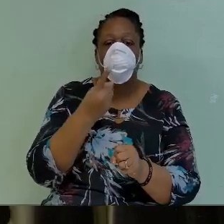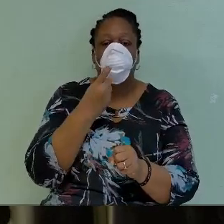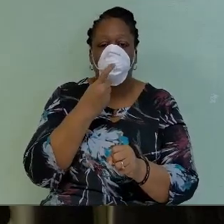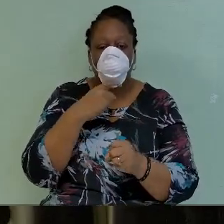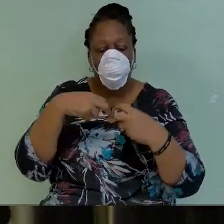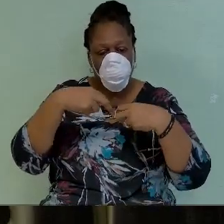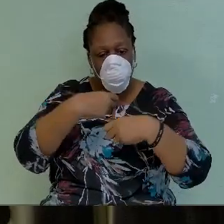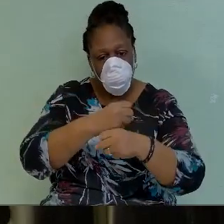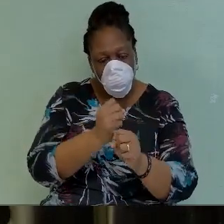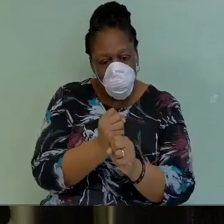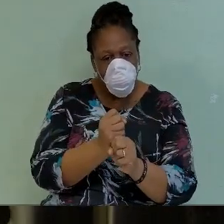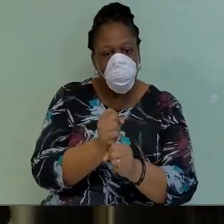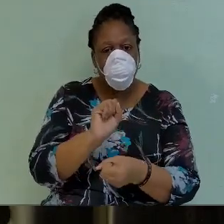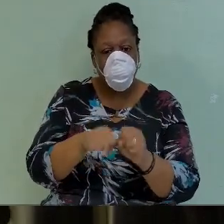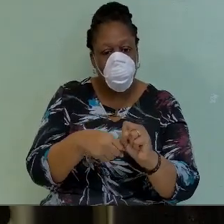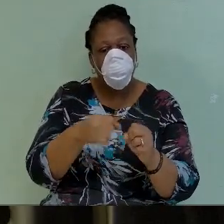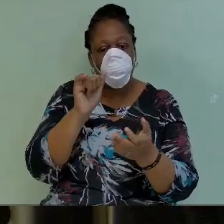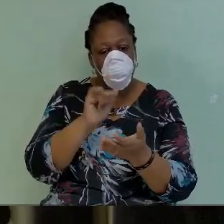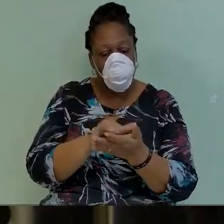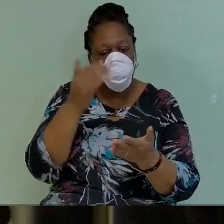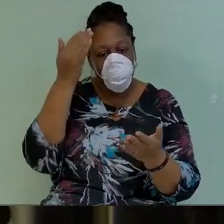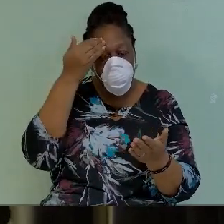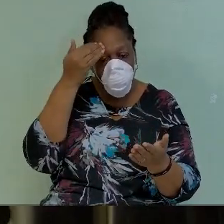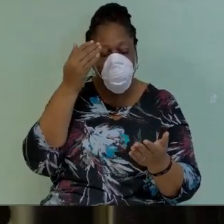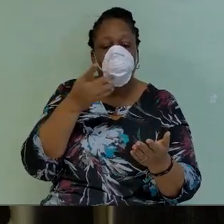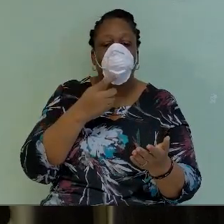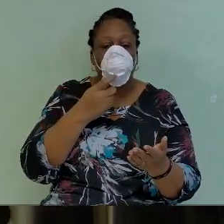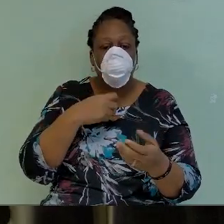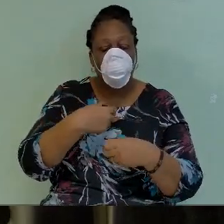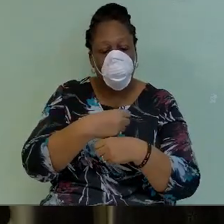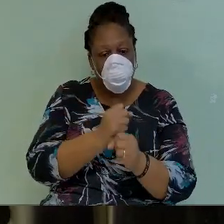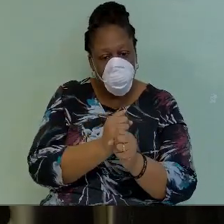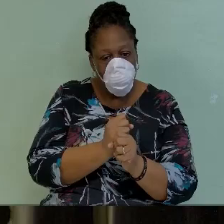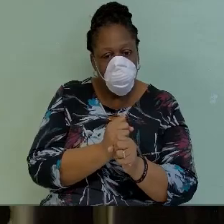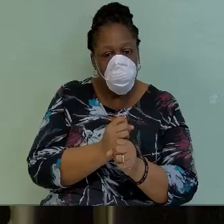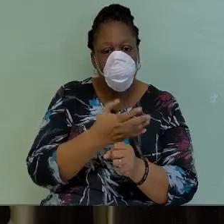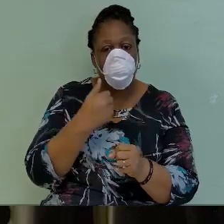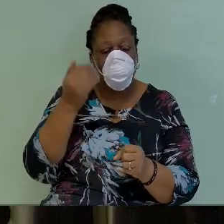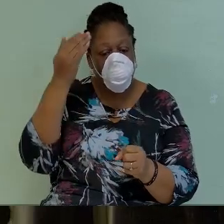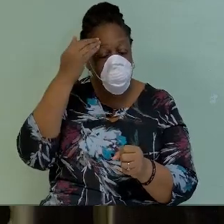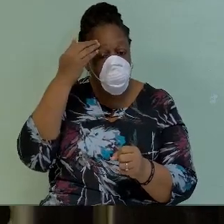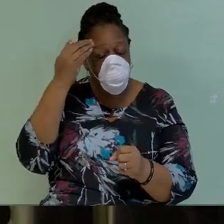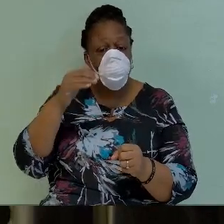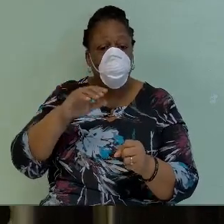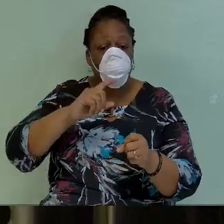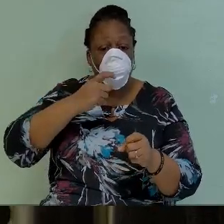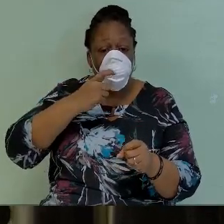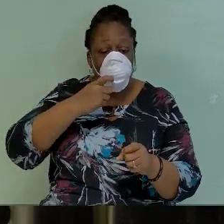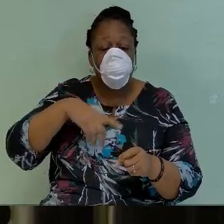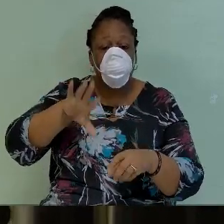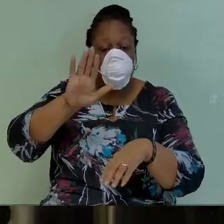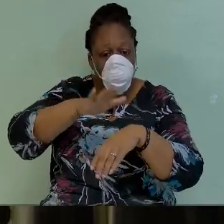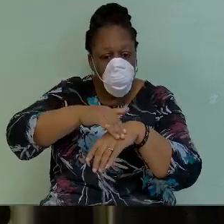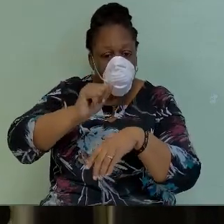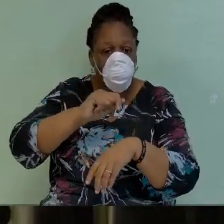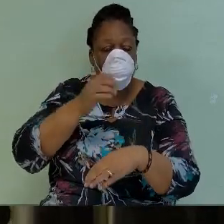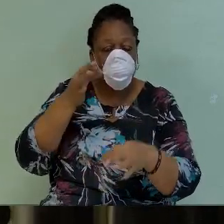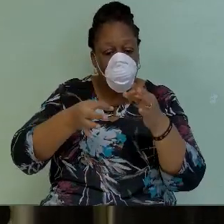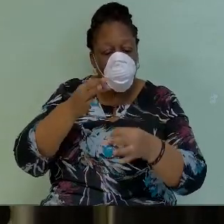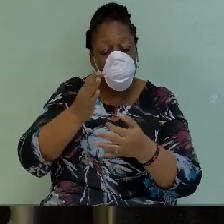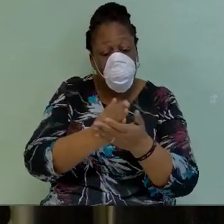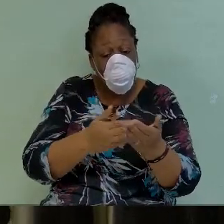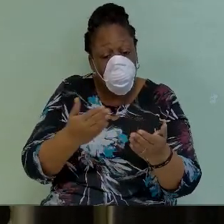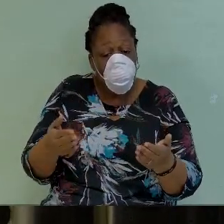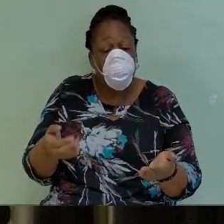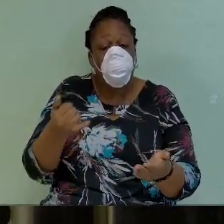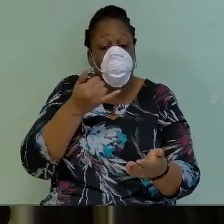we could have contact tracing in the event anything goes wrong in the manufacturing process, simply